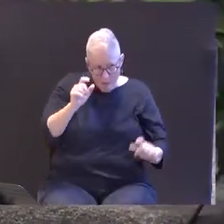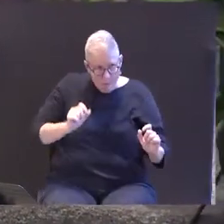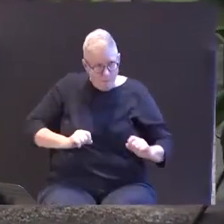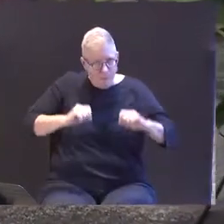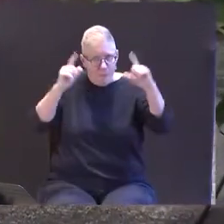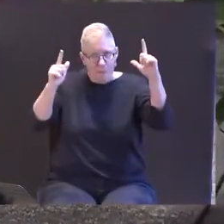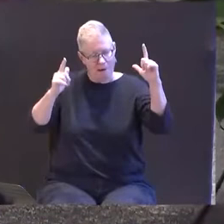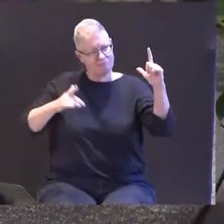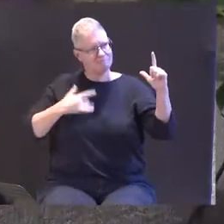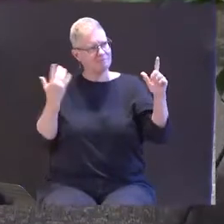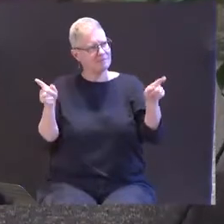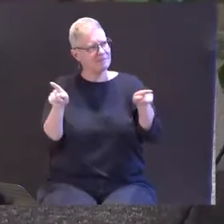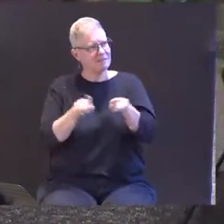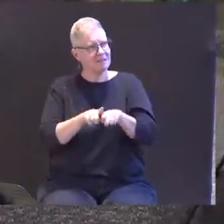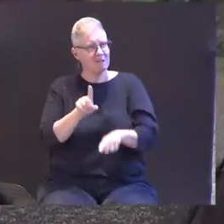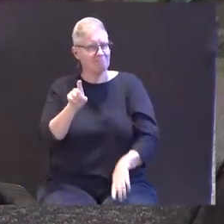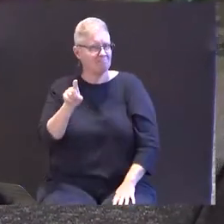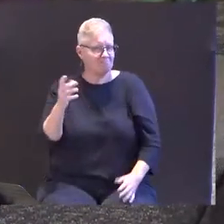soul.